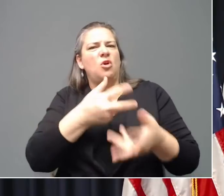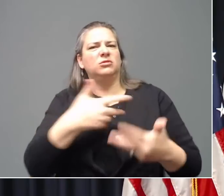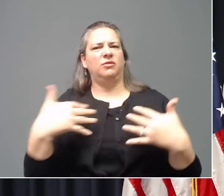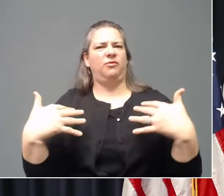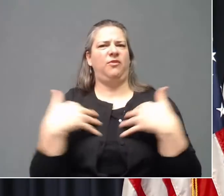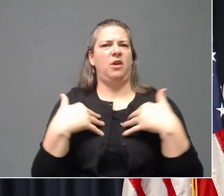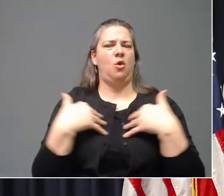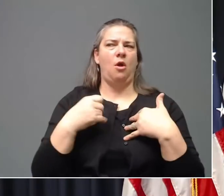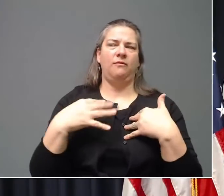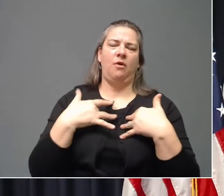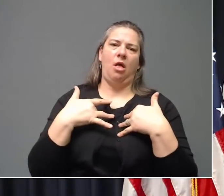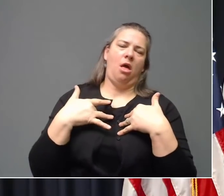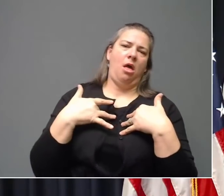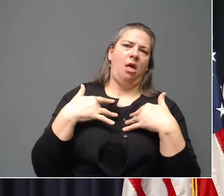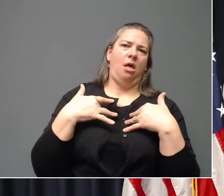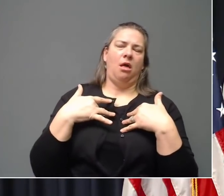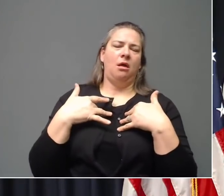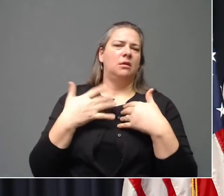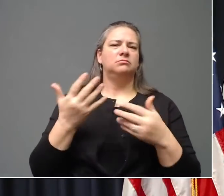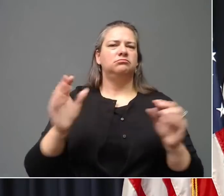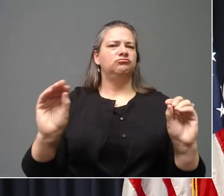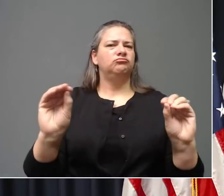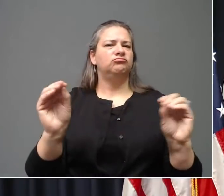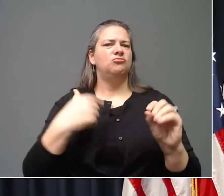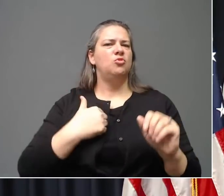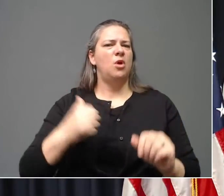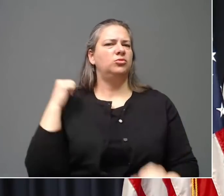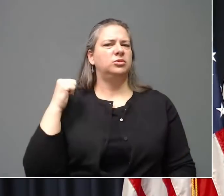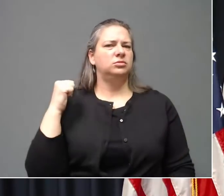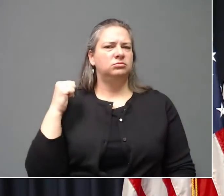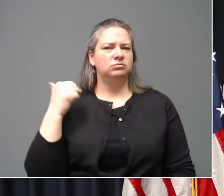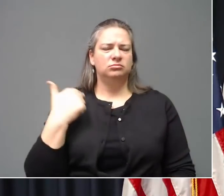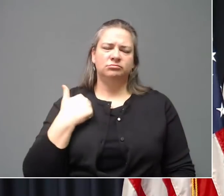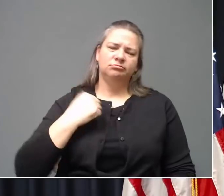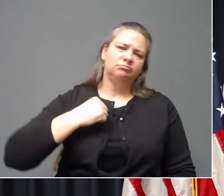be intimidated. We will not back down.